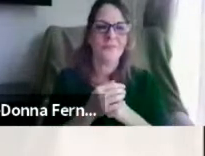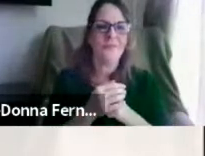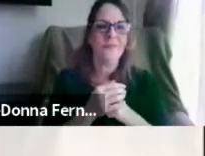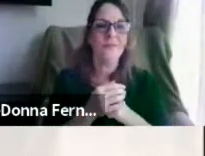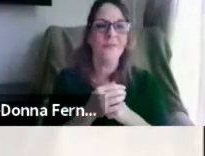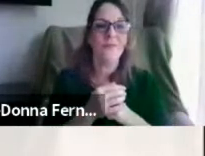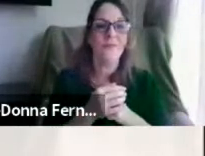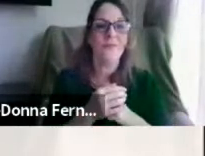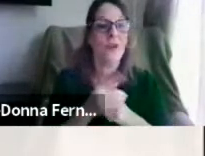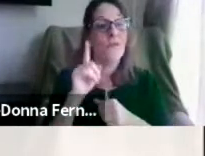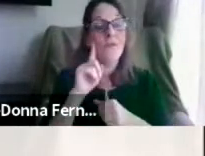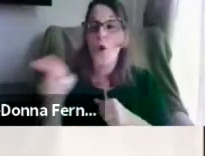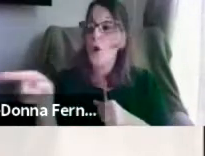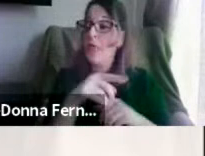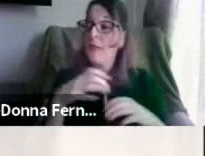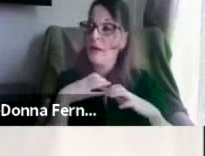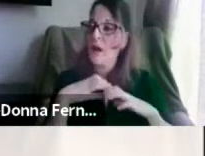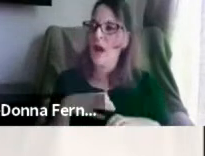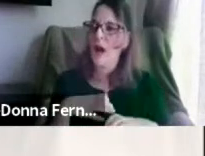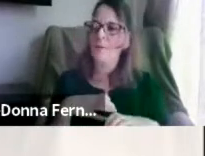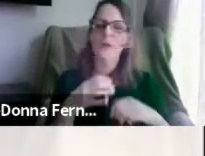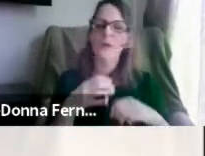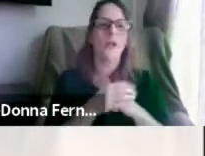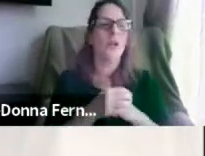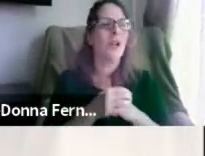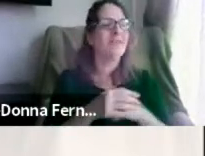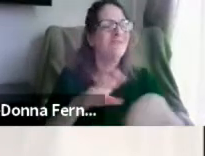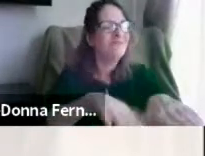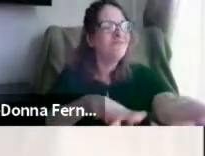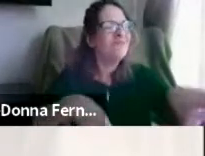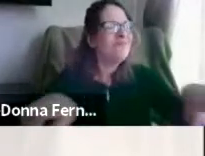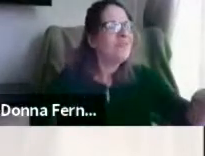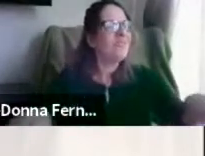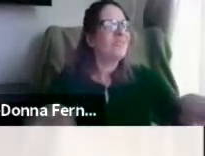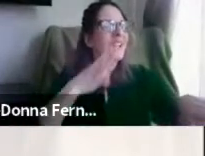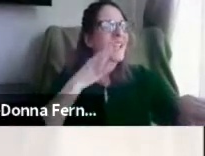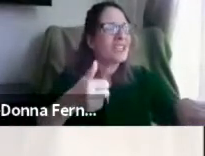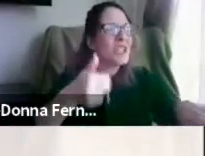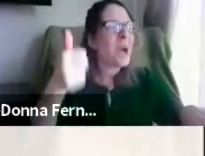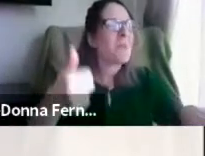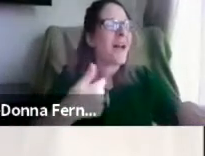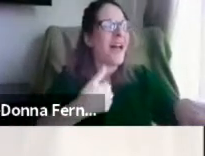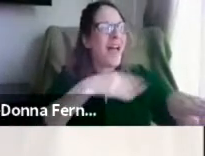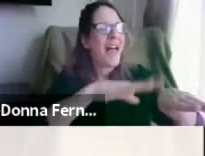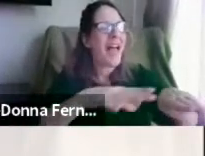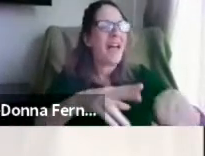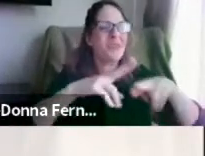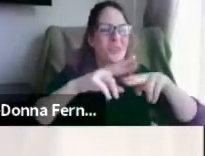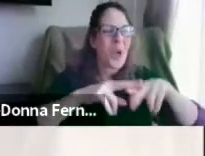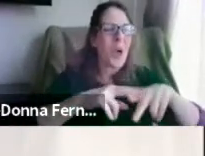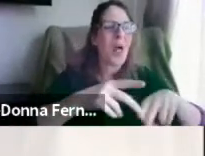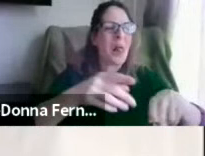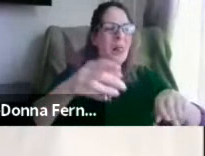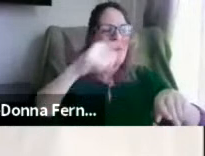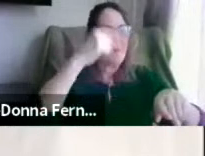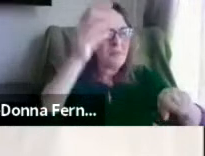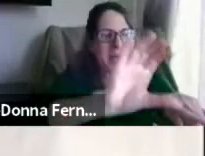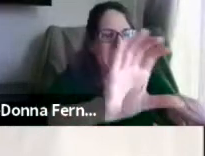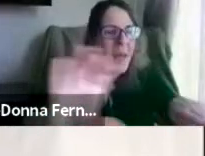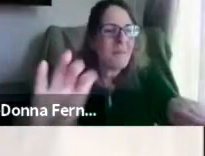As far as the guests, remove condiments and table tents from tables. If you usually have salt and pepper shakers